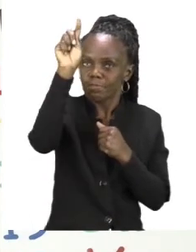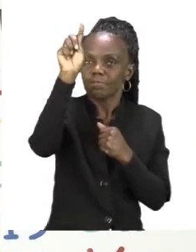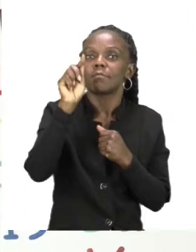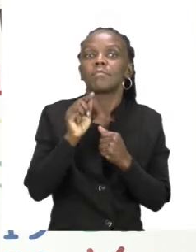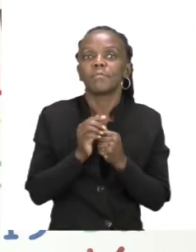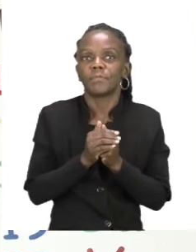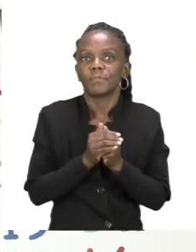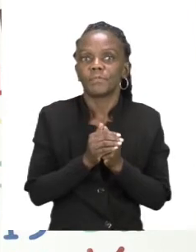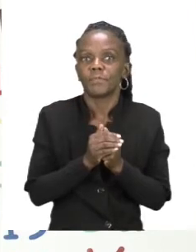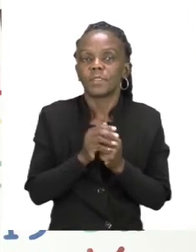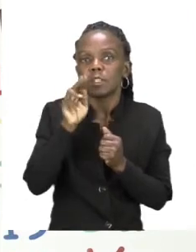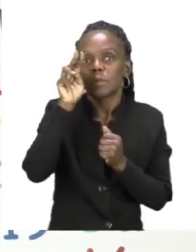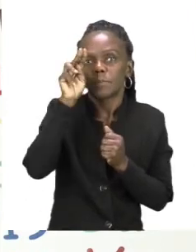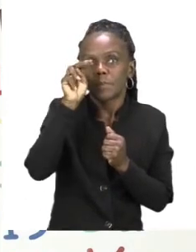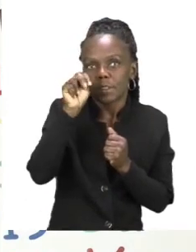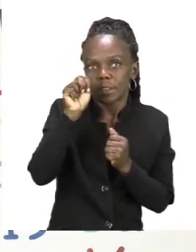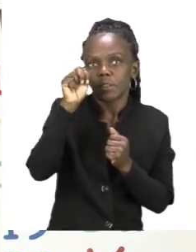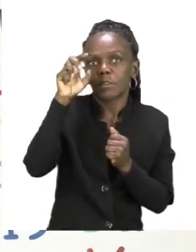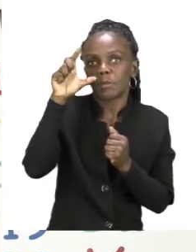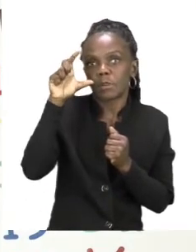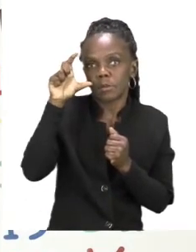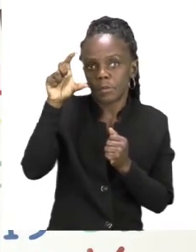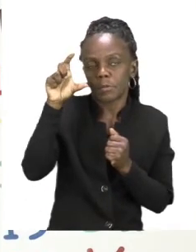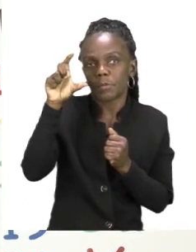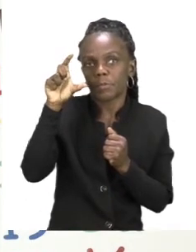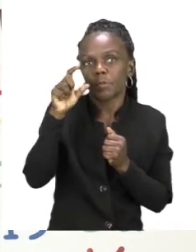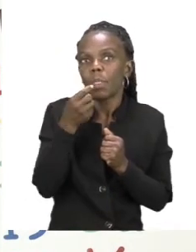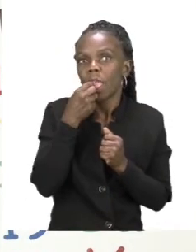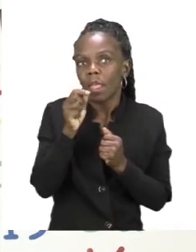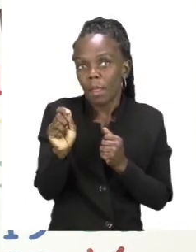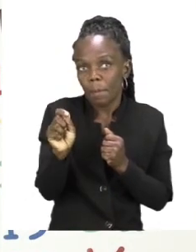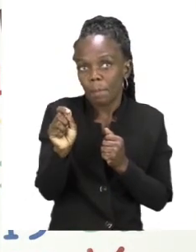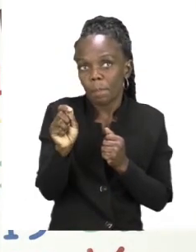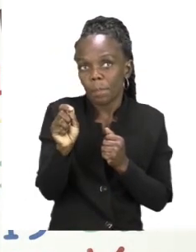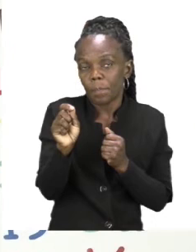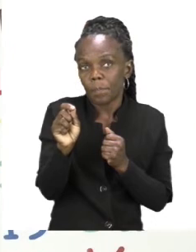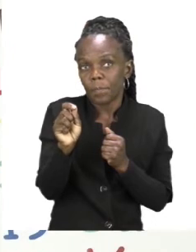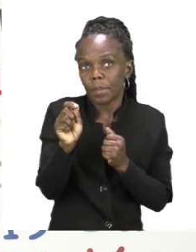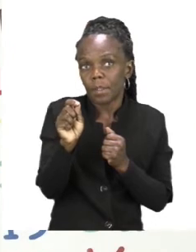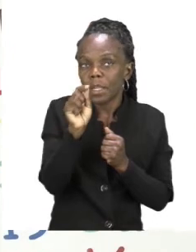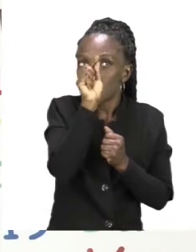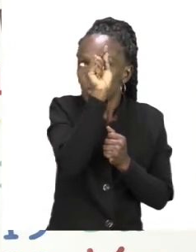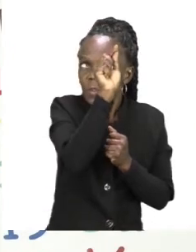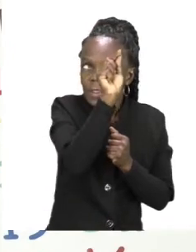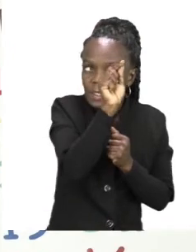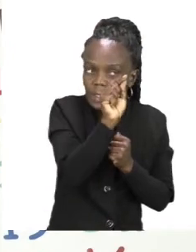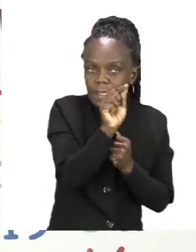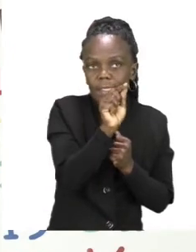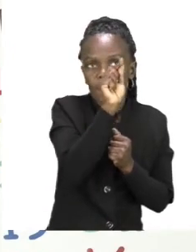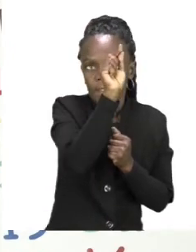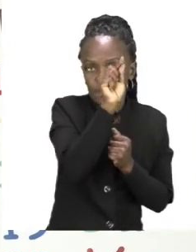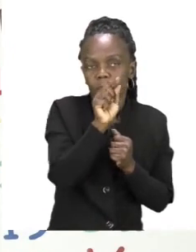letter N. Now I want you to take your pencil and I want you to trace on the one that is